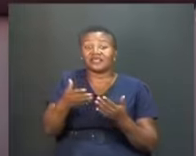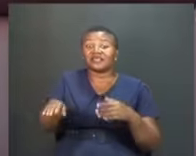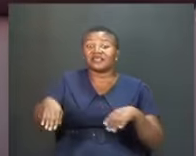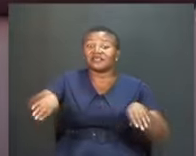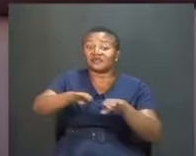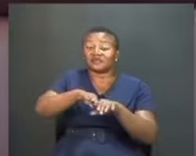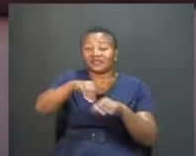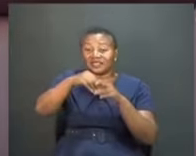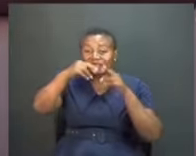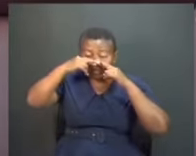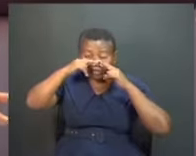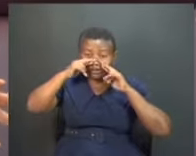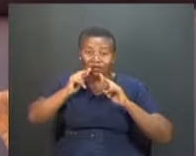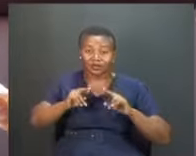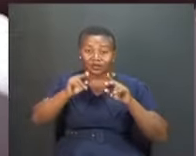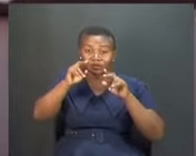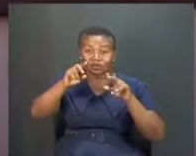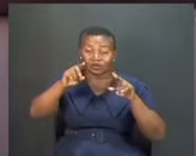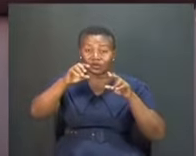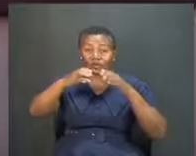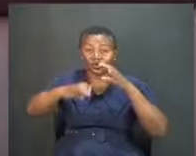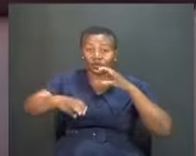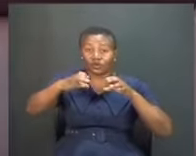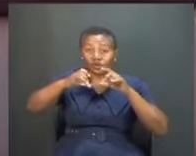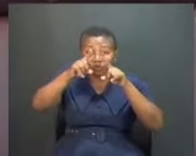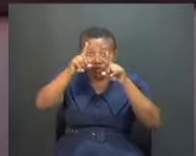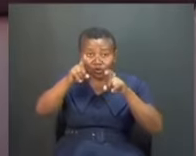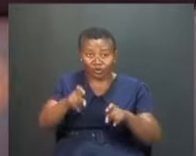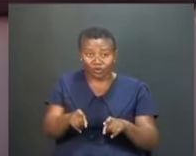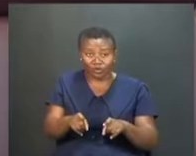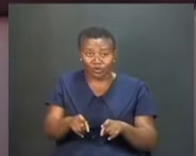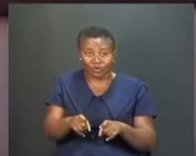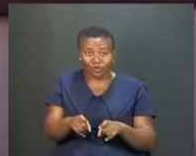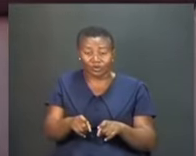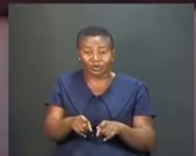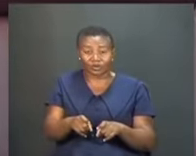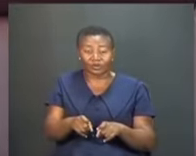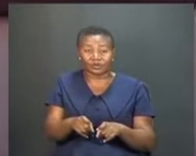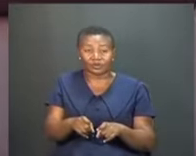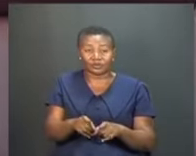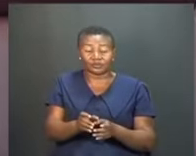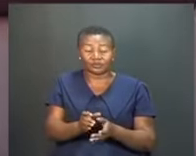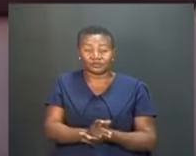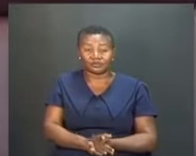initio, disclose all your weapons, even in a criminal trial.